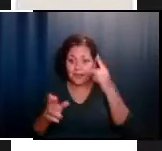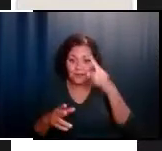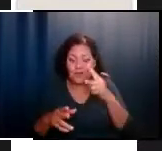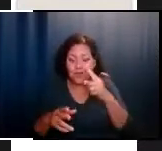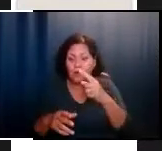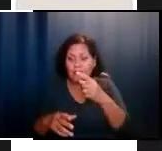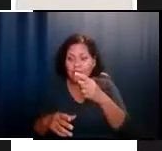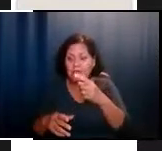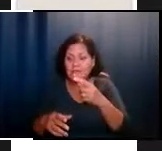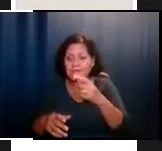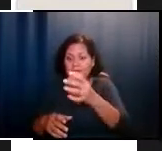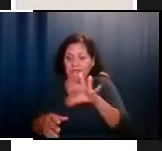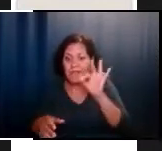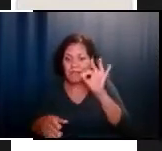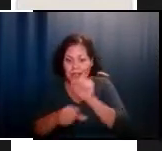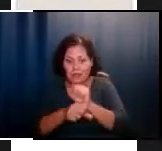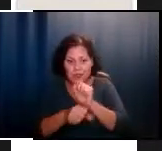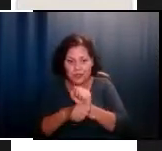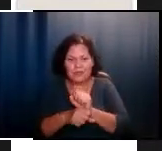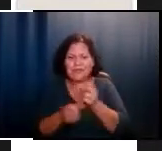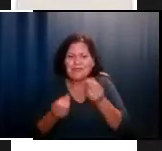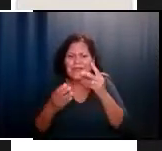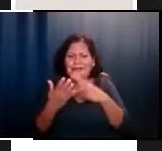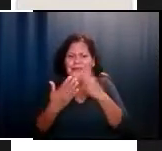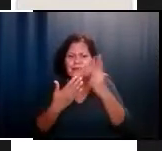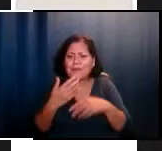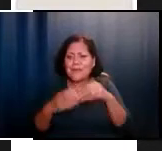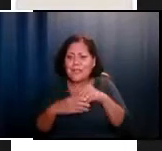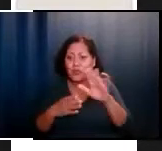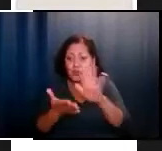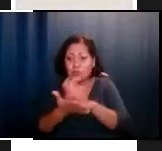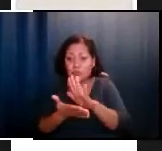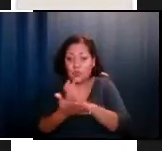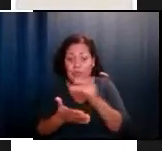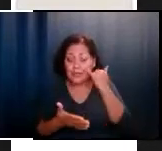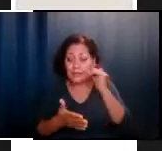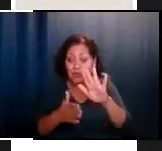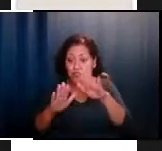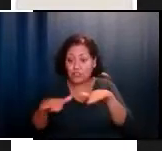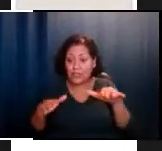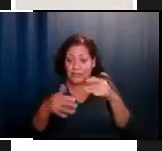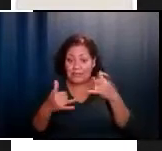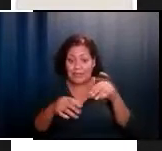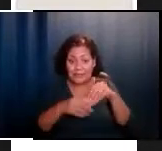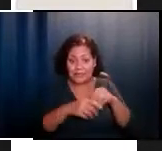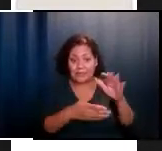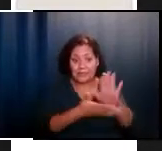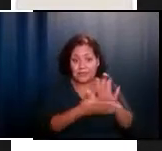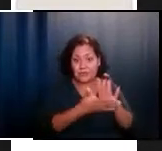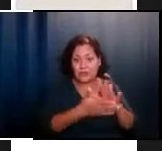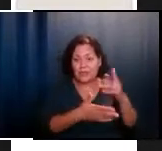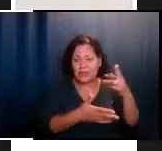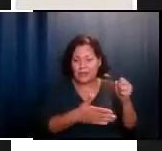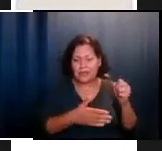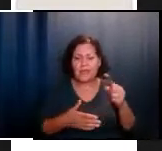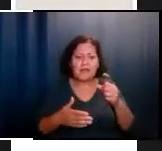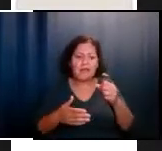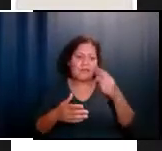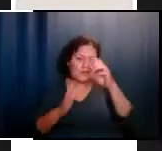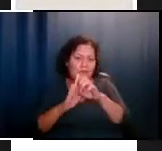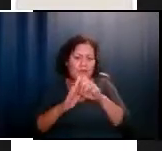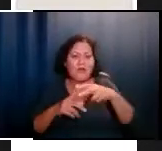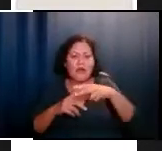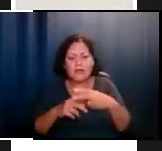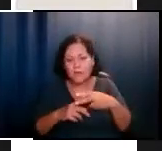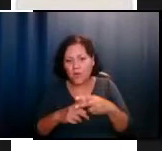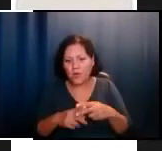are a lot of programs within your school system, if they're still in school, automotive, electrician, data